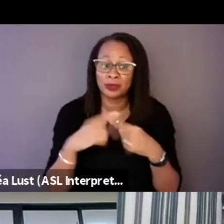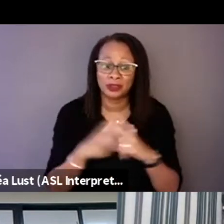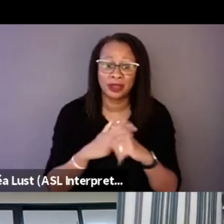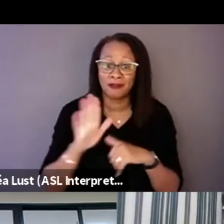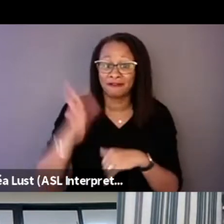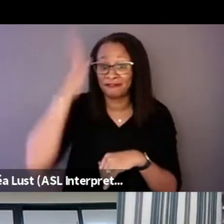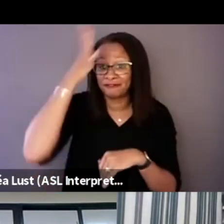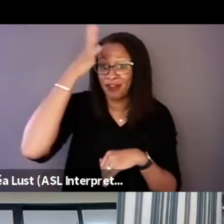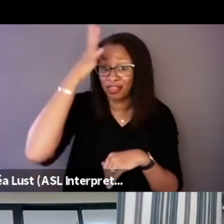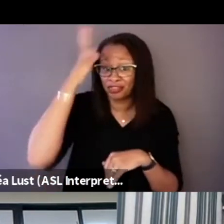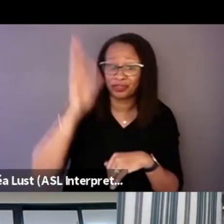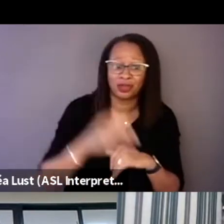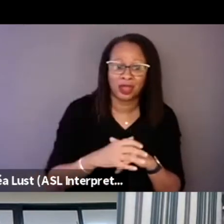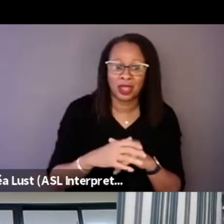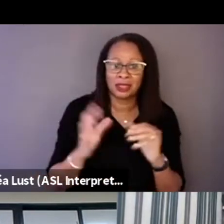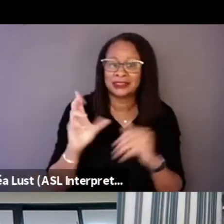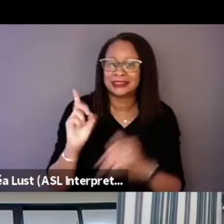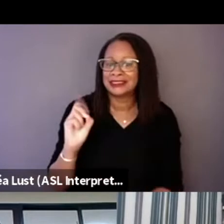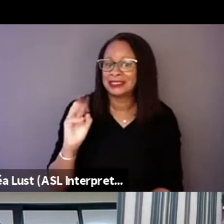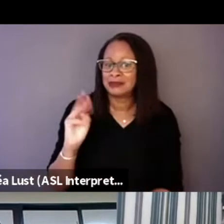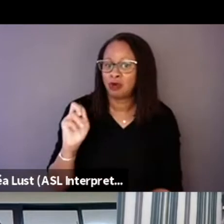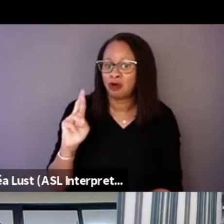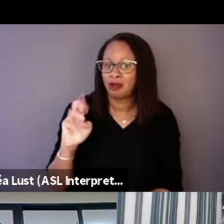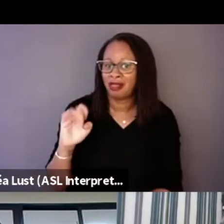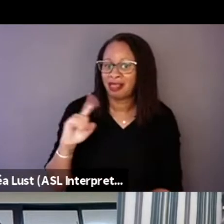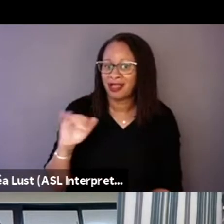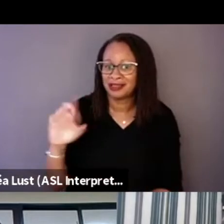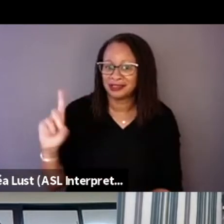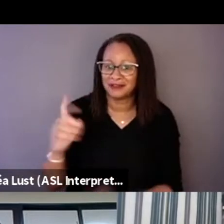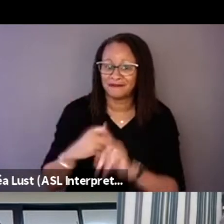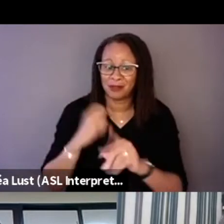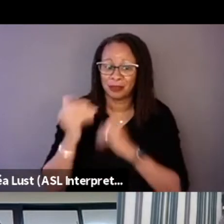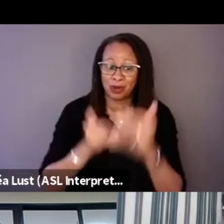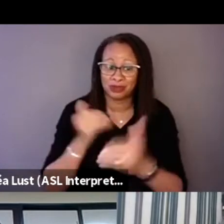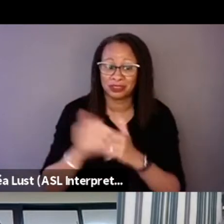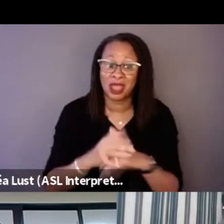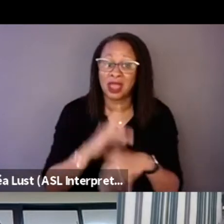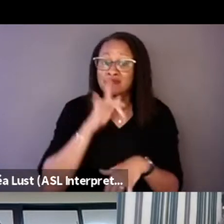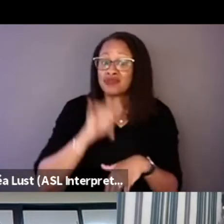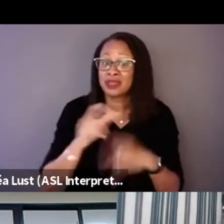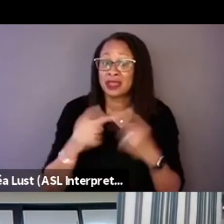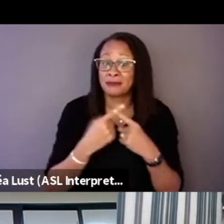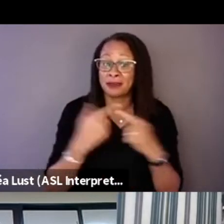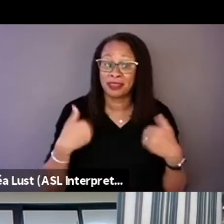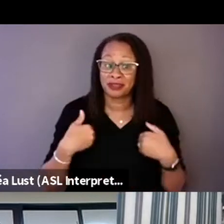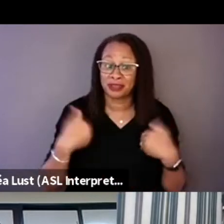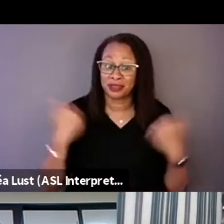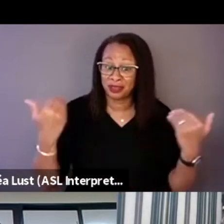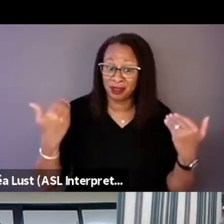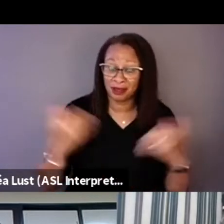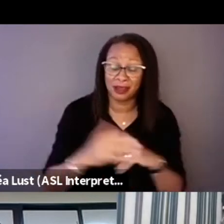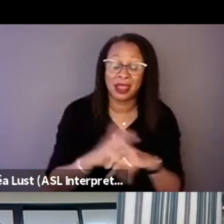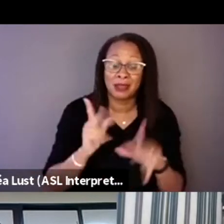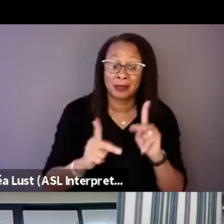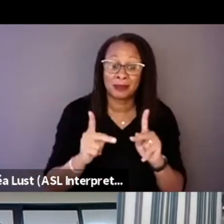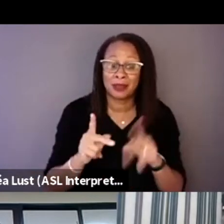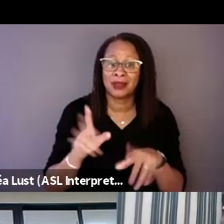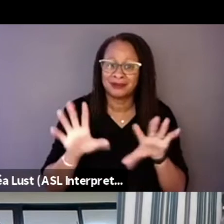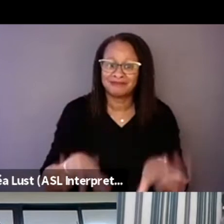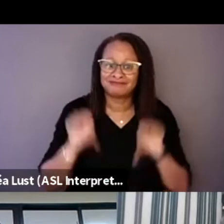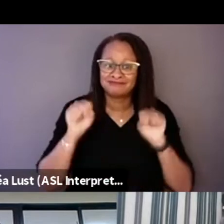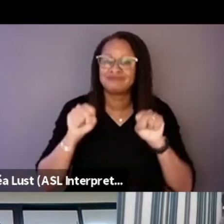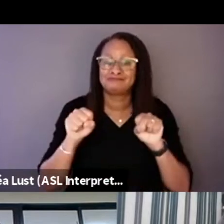father being sort of demoralized from the process. It's really about the young people picking up the